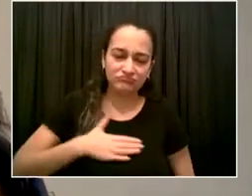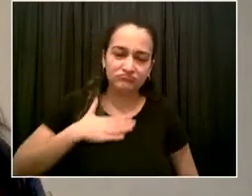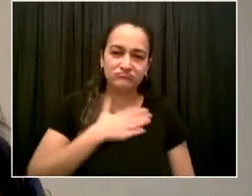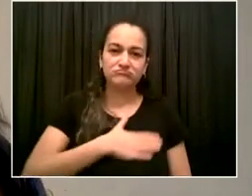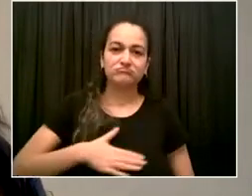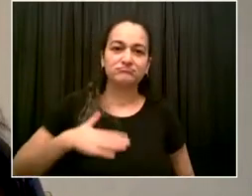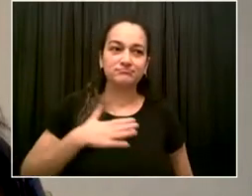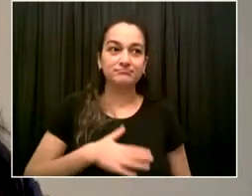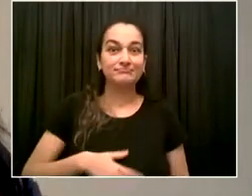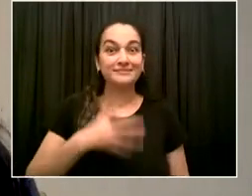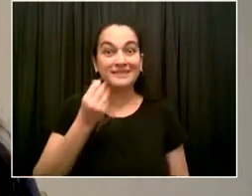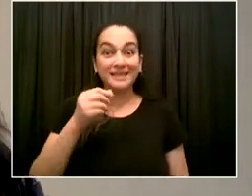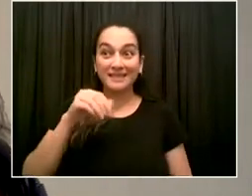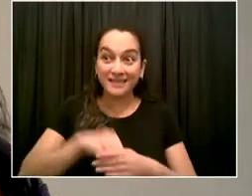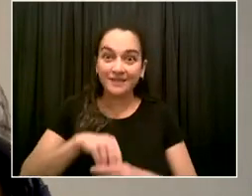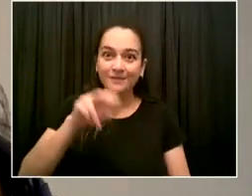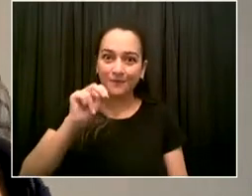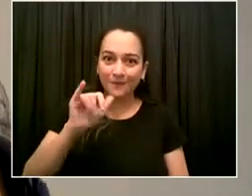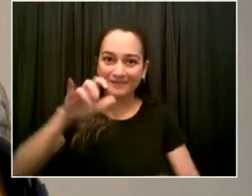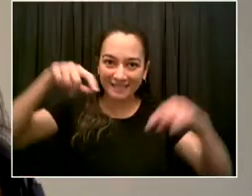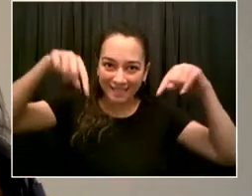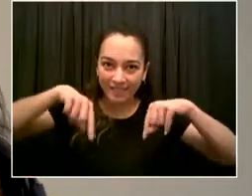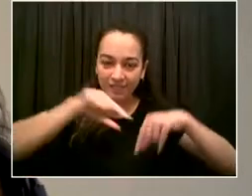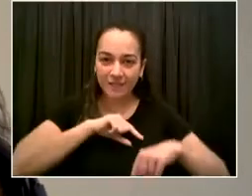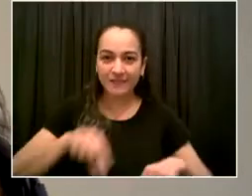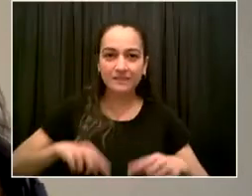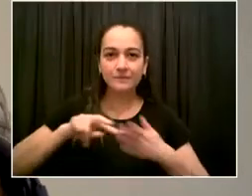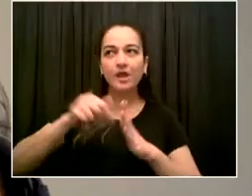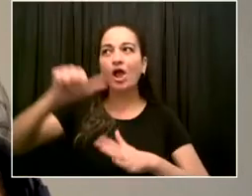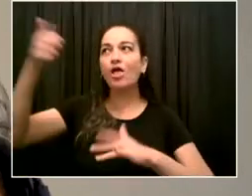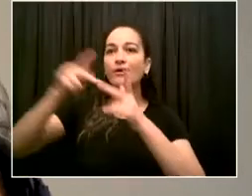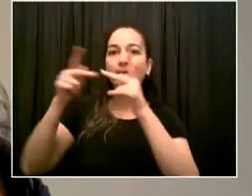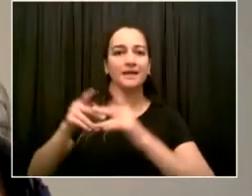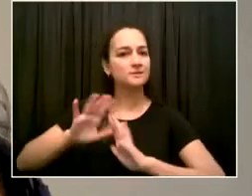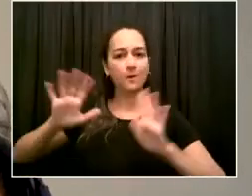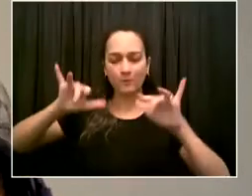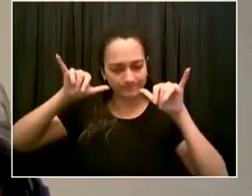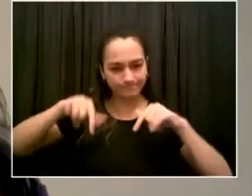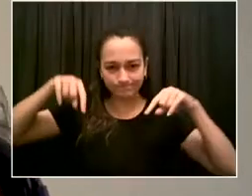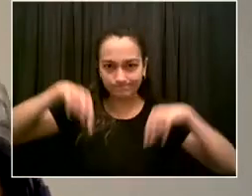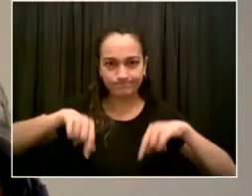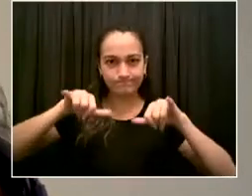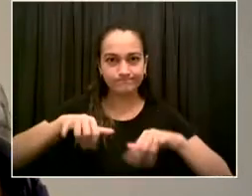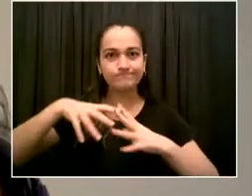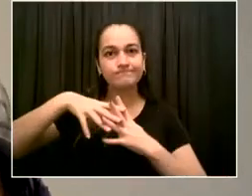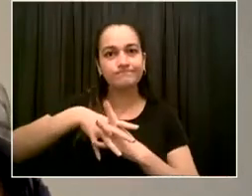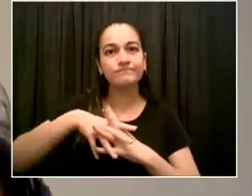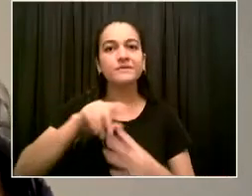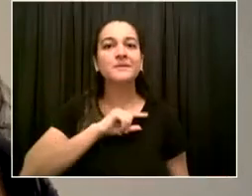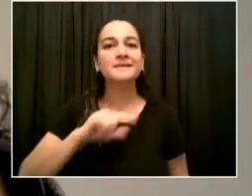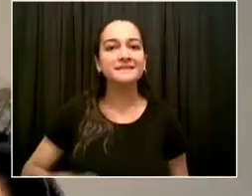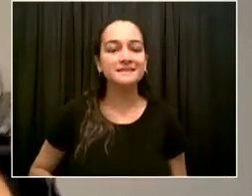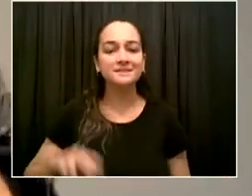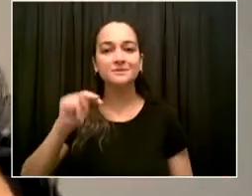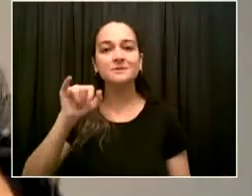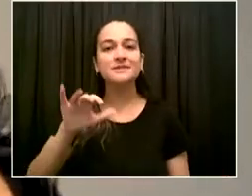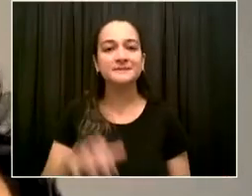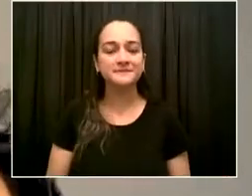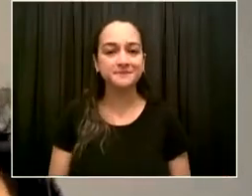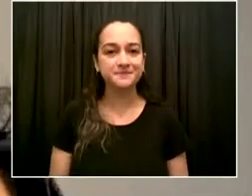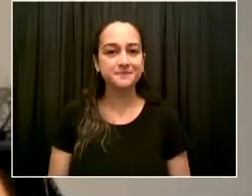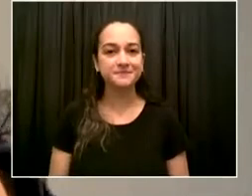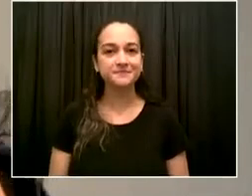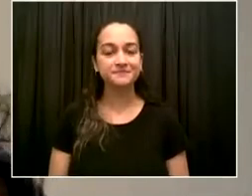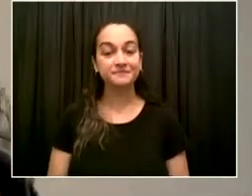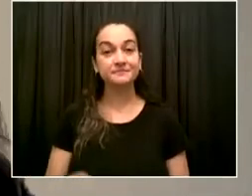shoot in New York and does shoot in New York because of that vibe and that specialness, and the specialness of being able to go out into the streets of